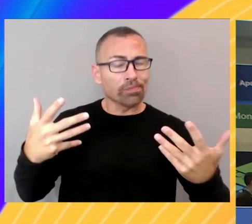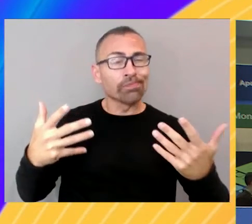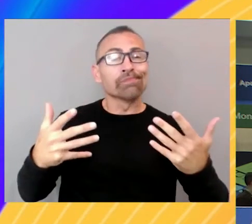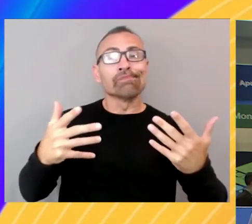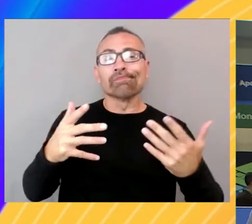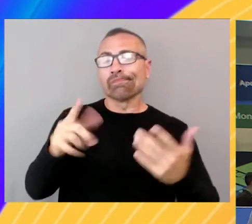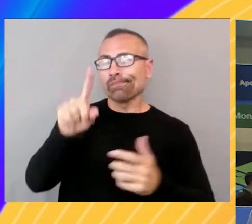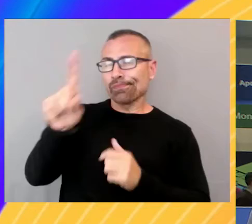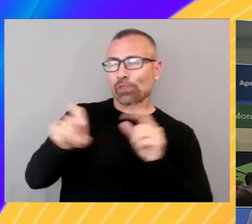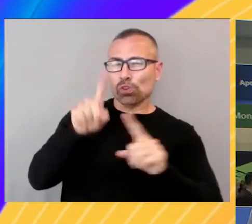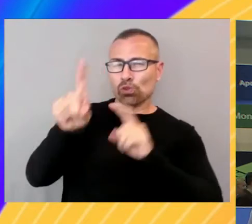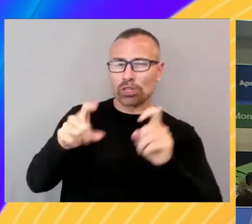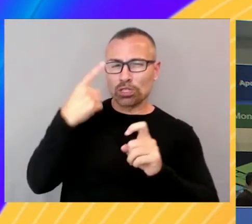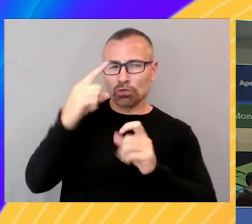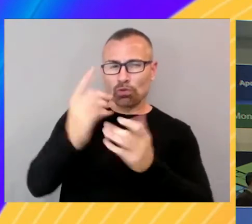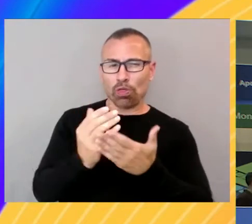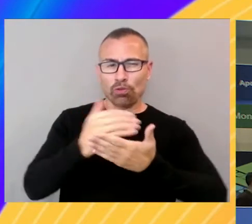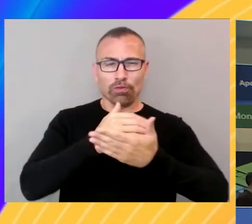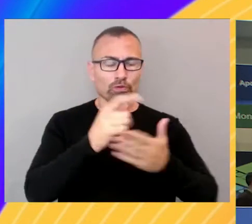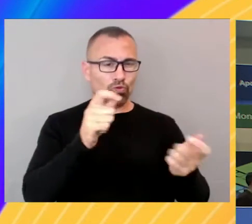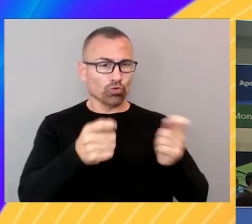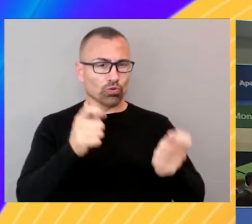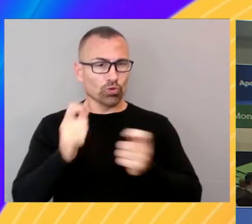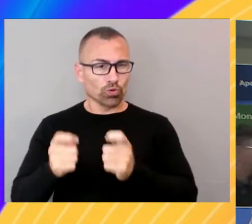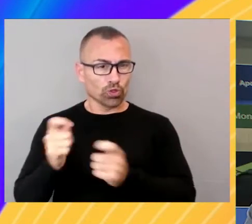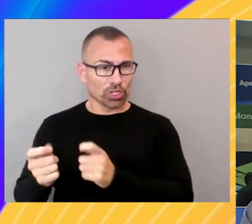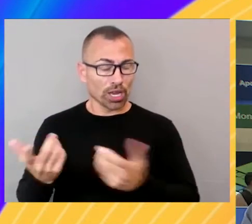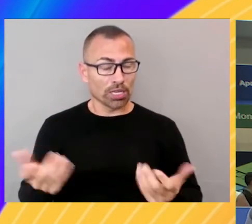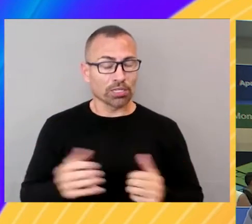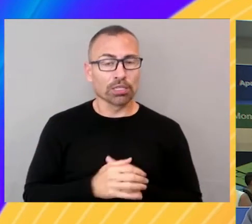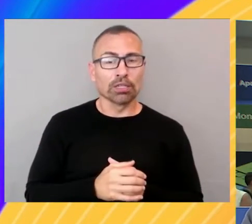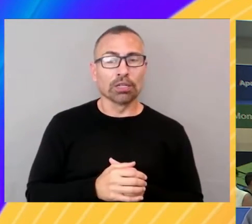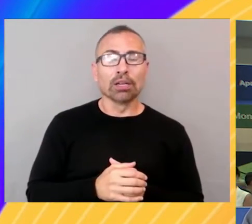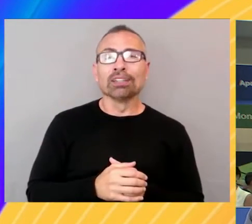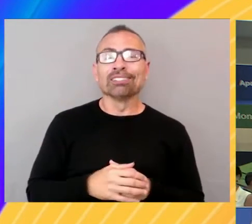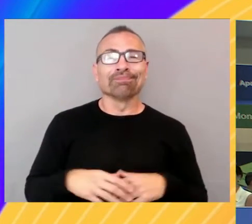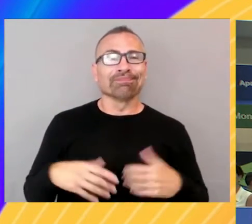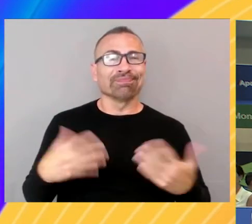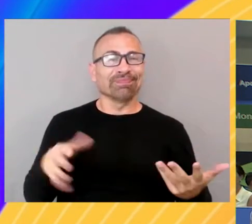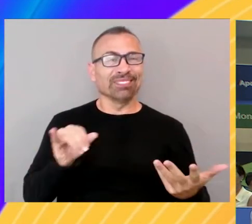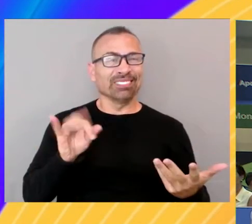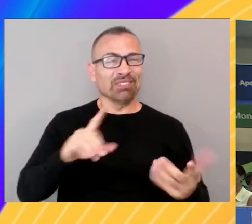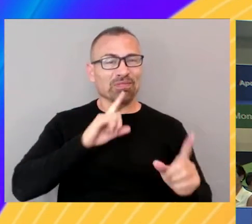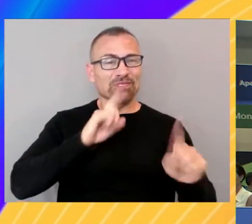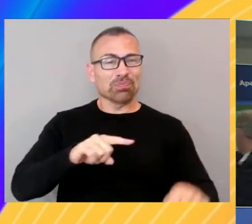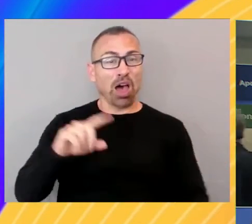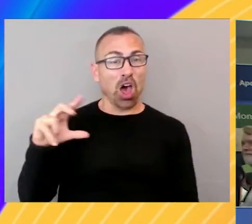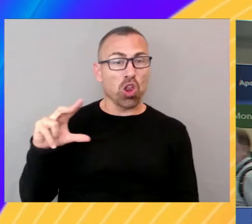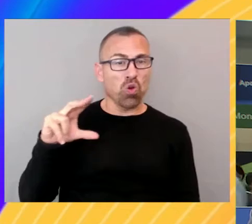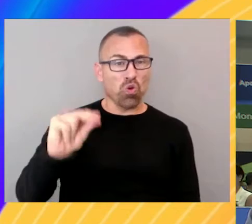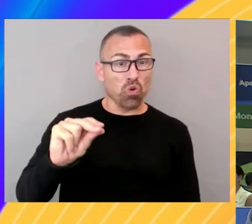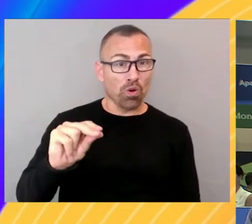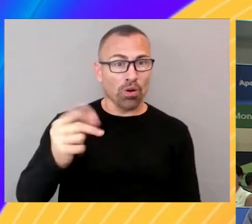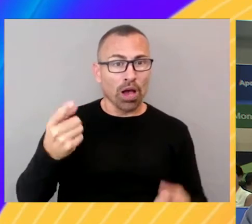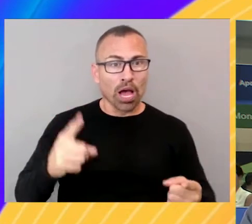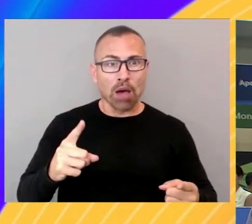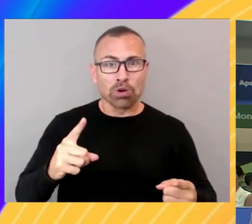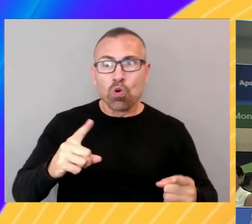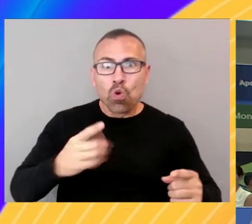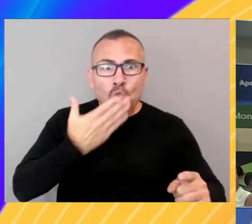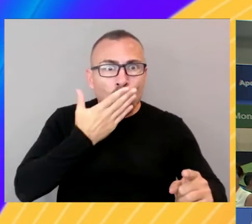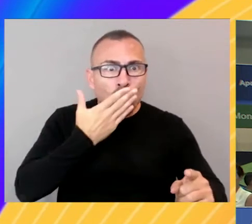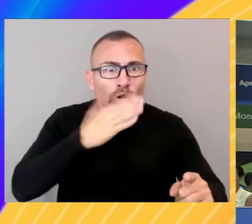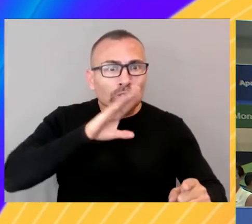per se. You're not going to get in trouble if you answer no to some of these, but the goal of the well-architected review is to